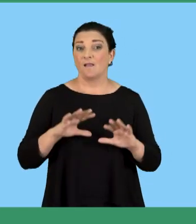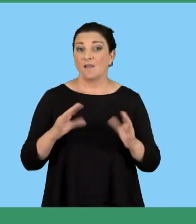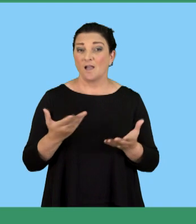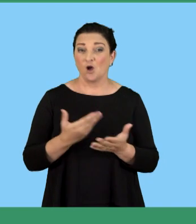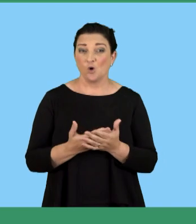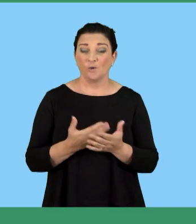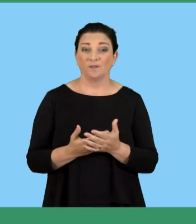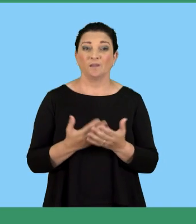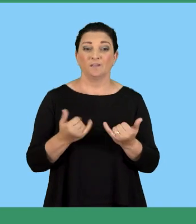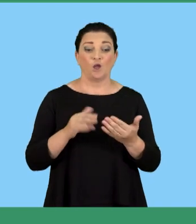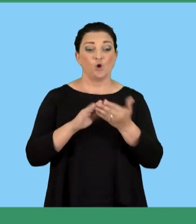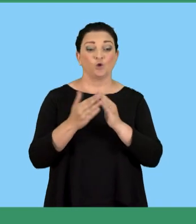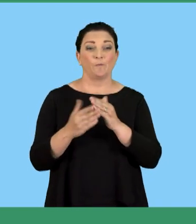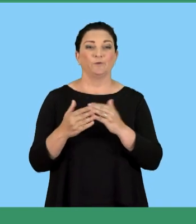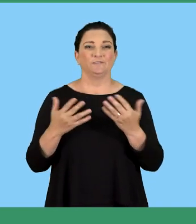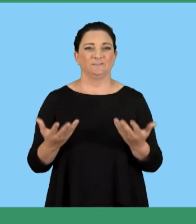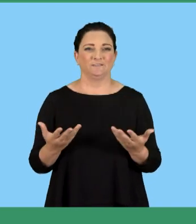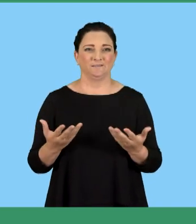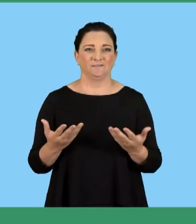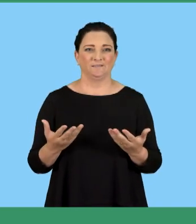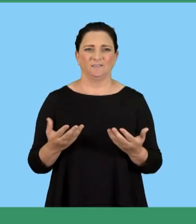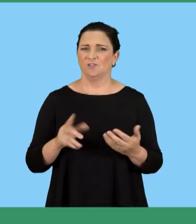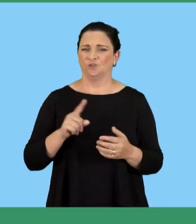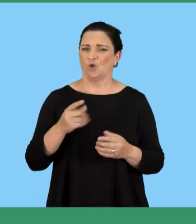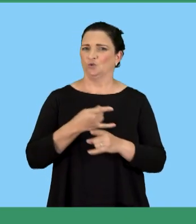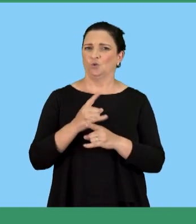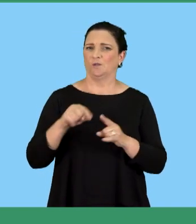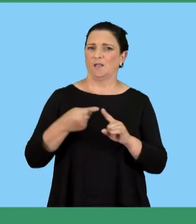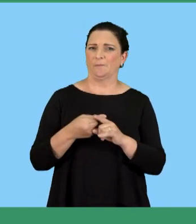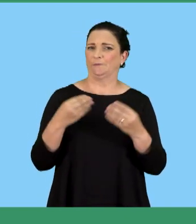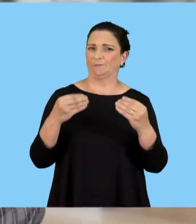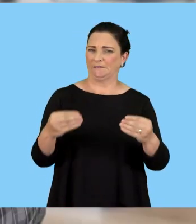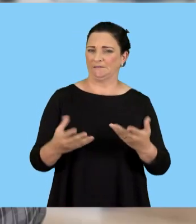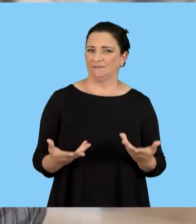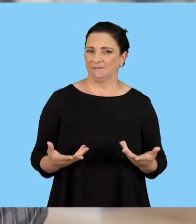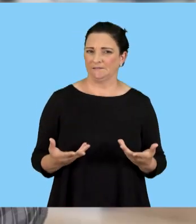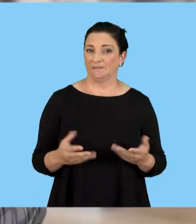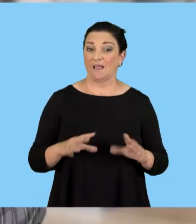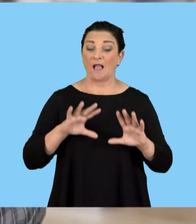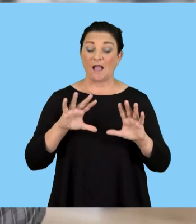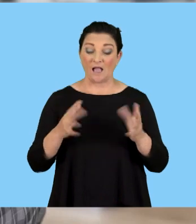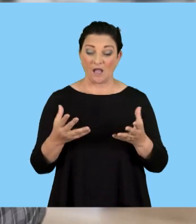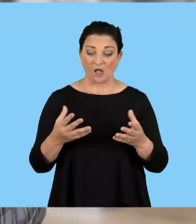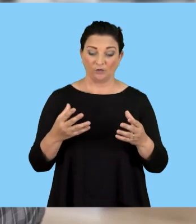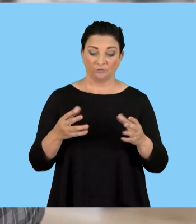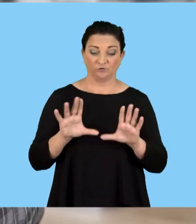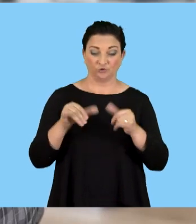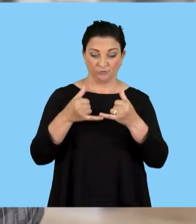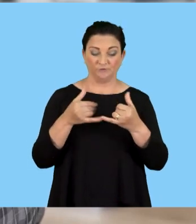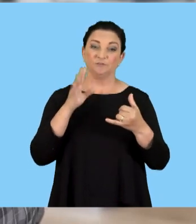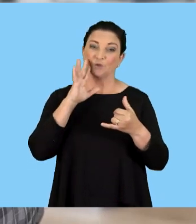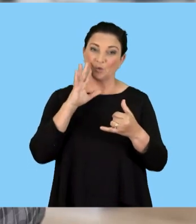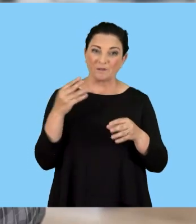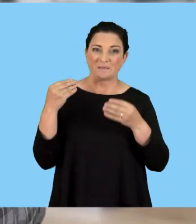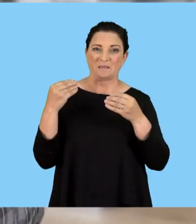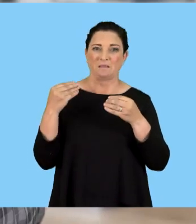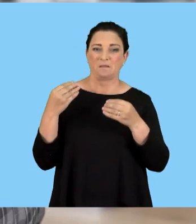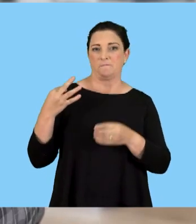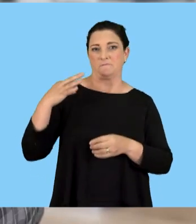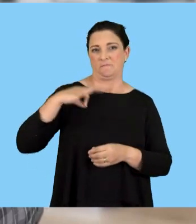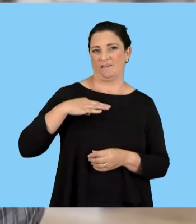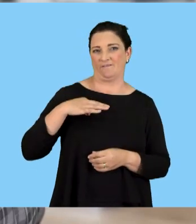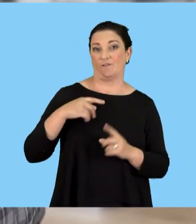is that training opportunities in the community increase the possibility of appointment of members of the community